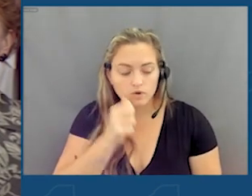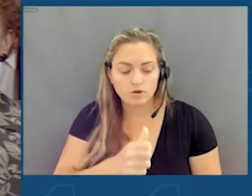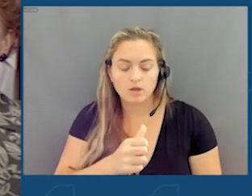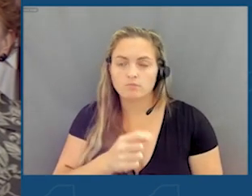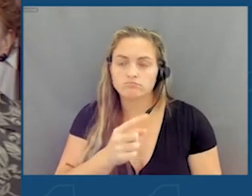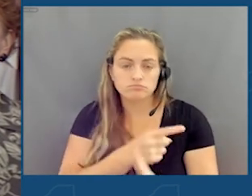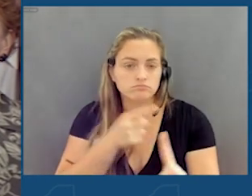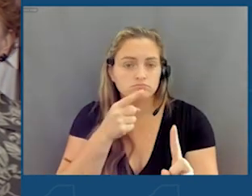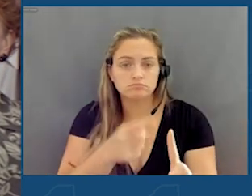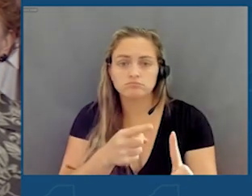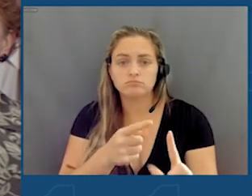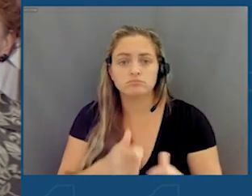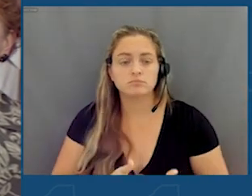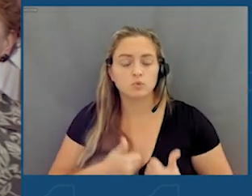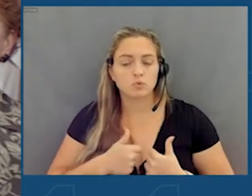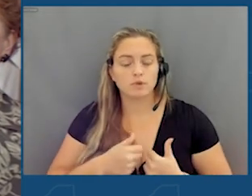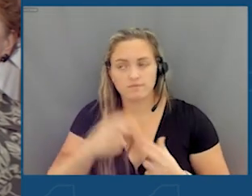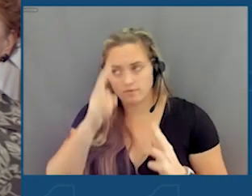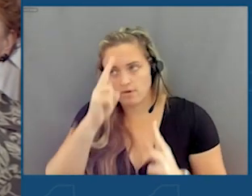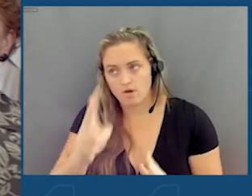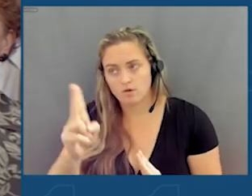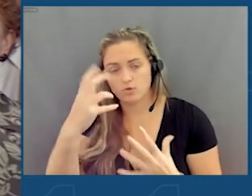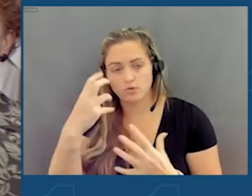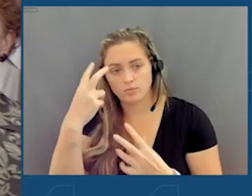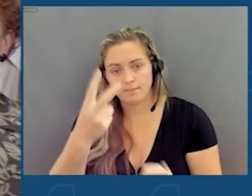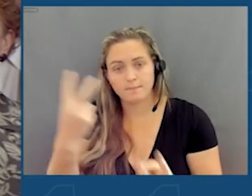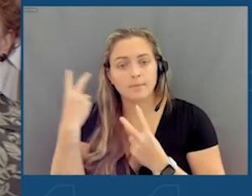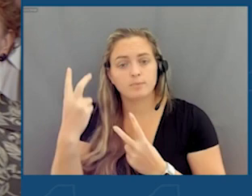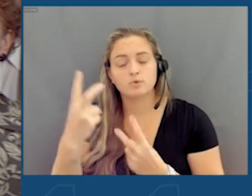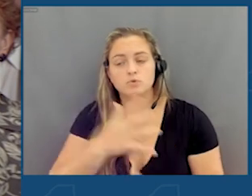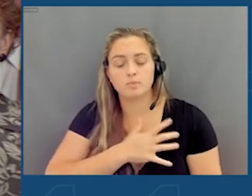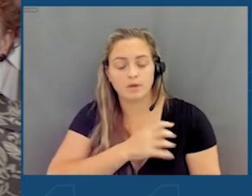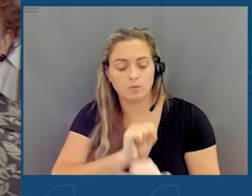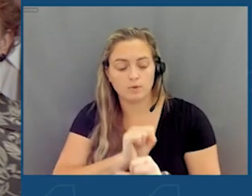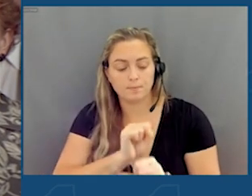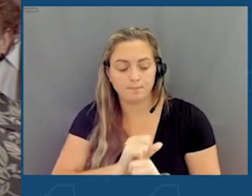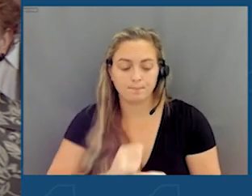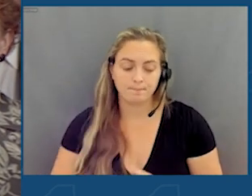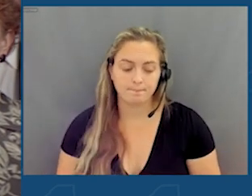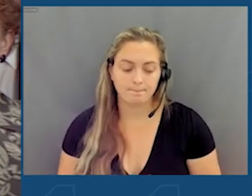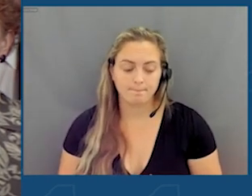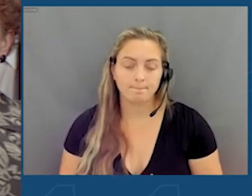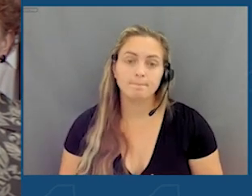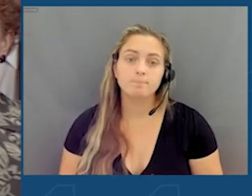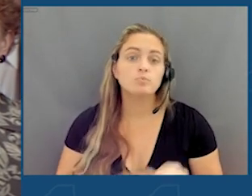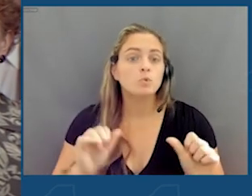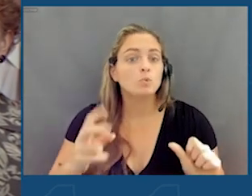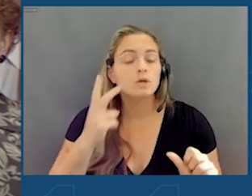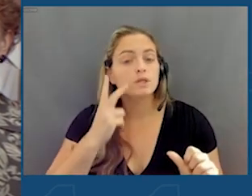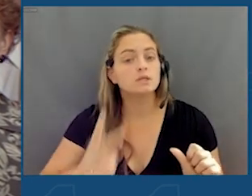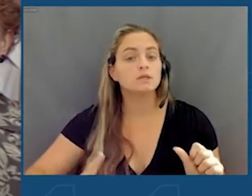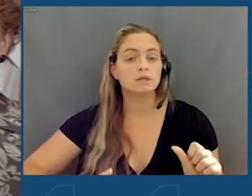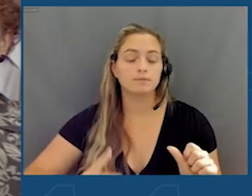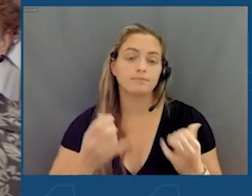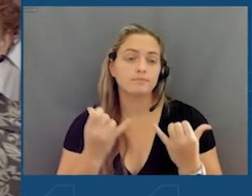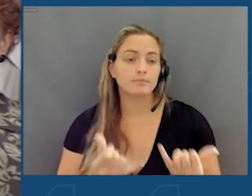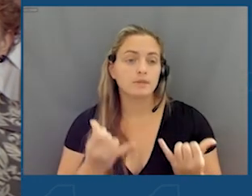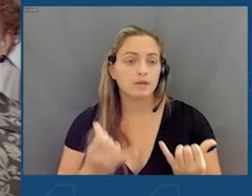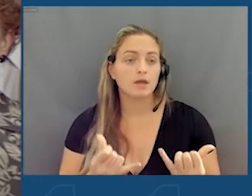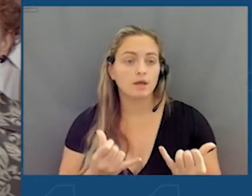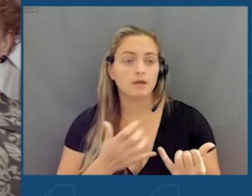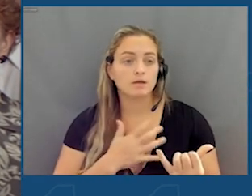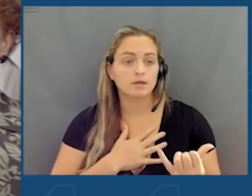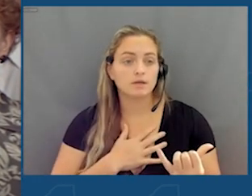live righteously and honor their memories through my public service. As you can see, today I'm wearing